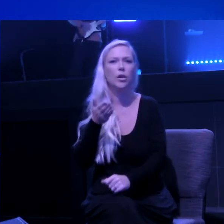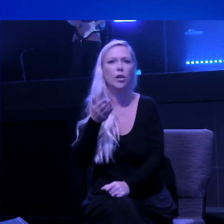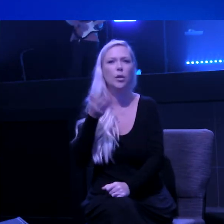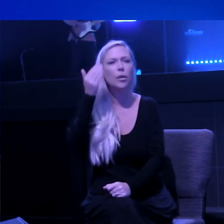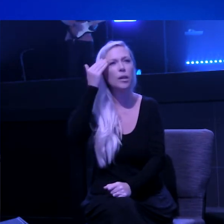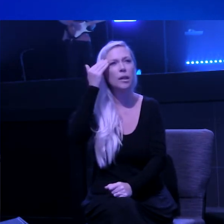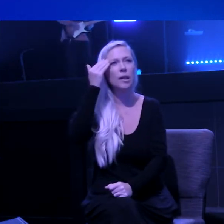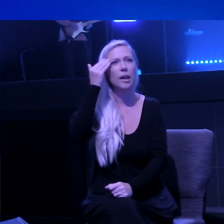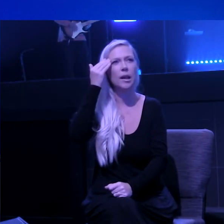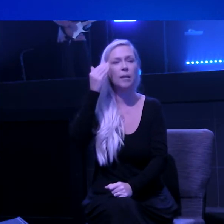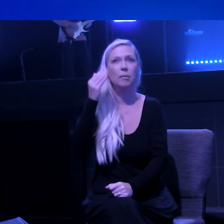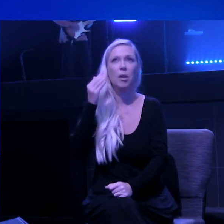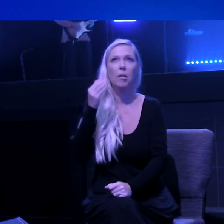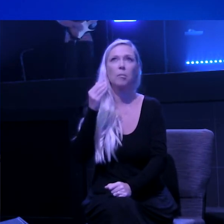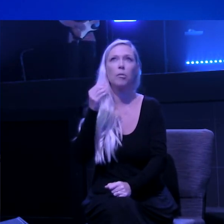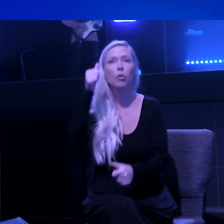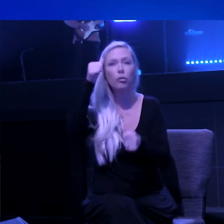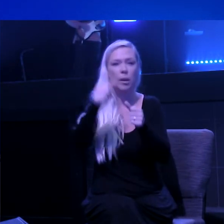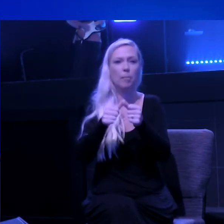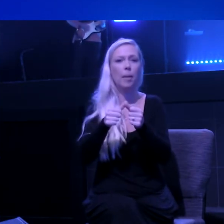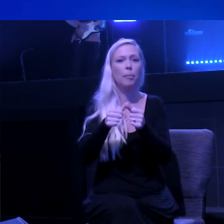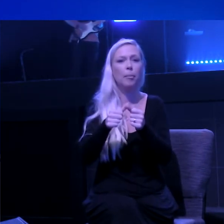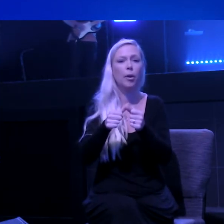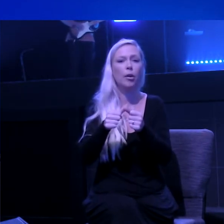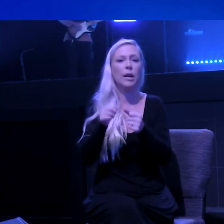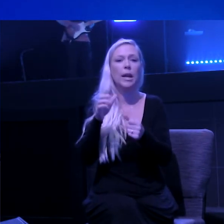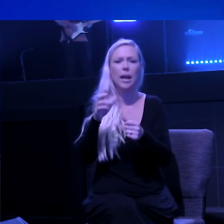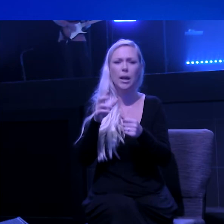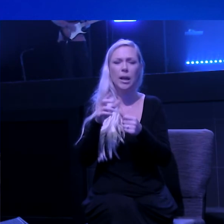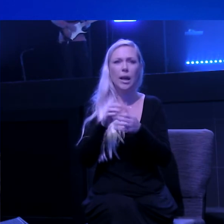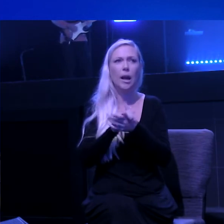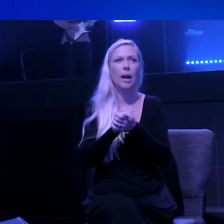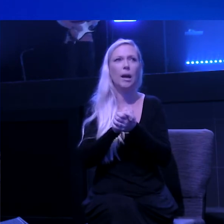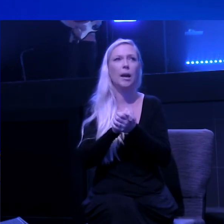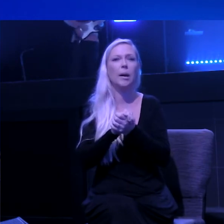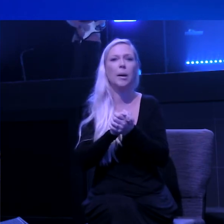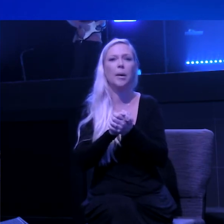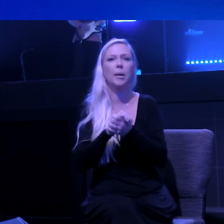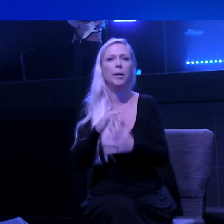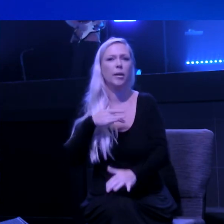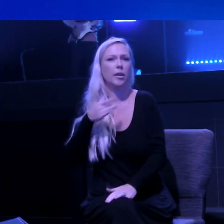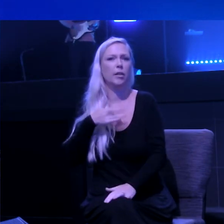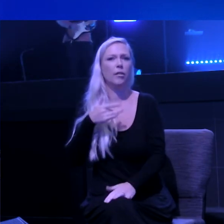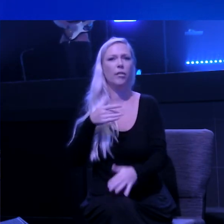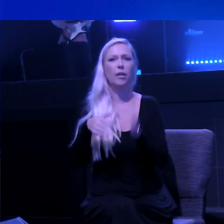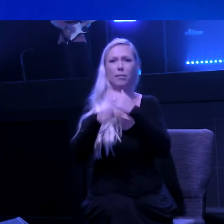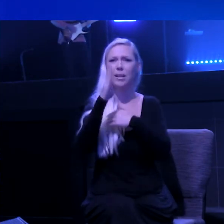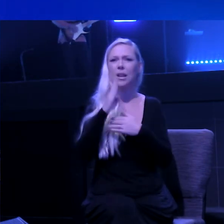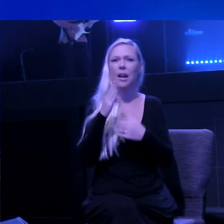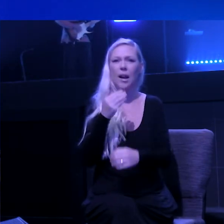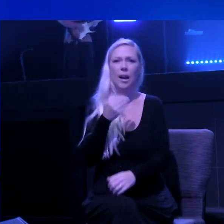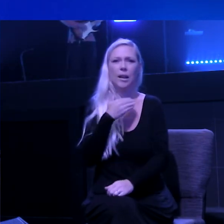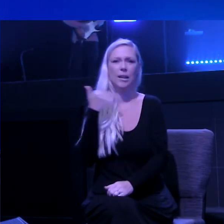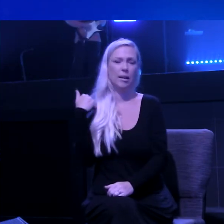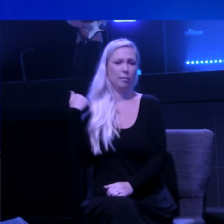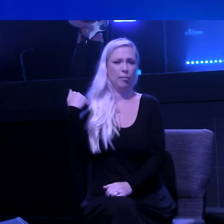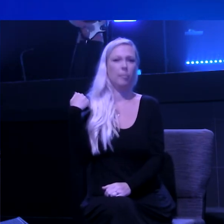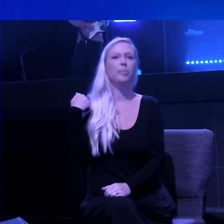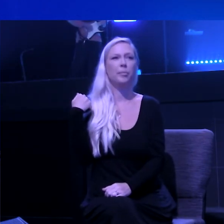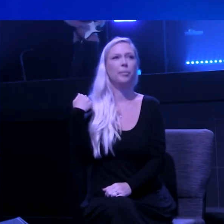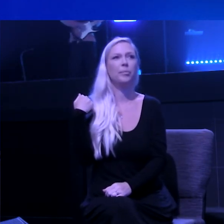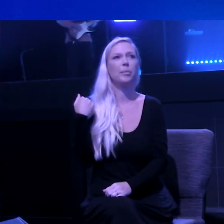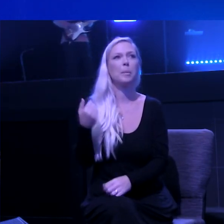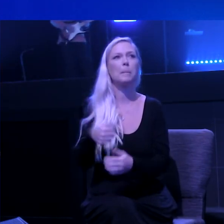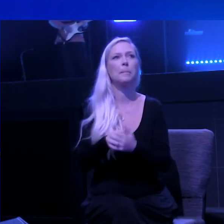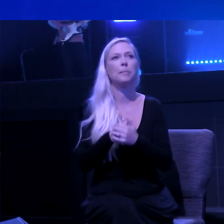he was lost and he gave his life to Christ. And you're like, you feel God's tug right now. That 2 Corinthians 5 tug. I want to get out